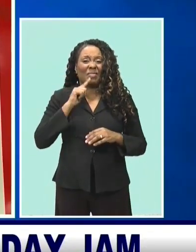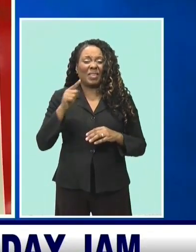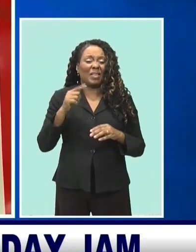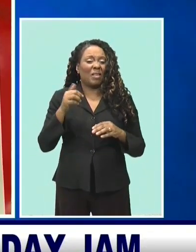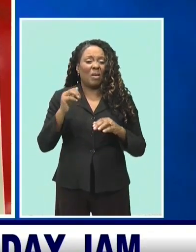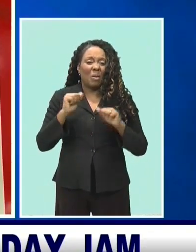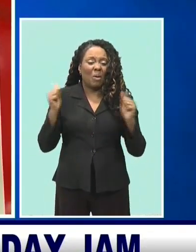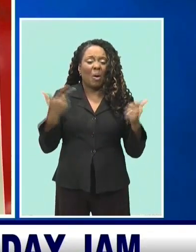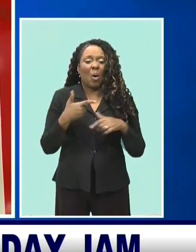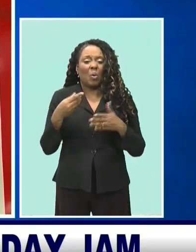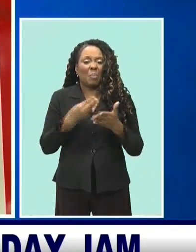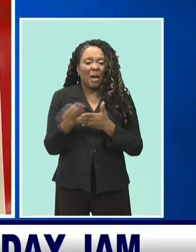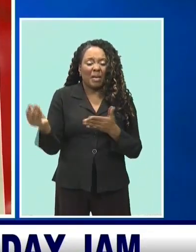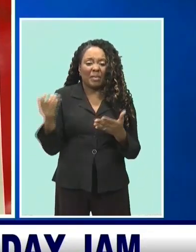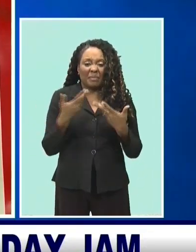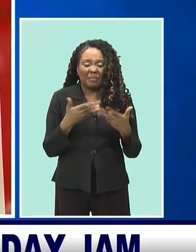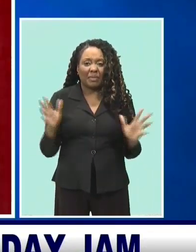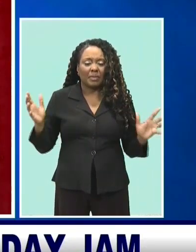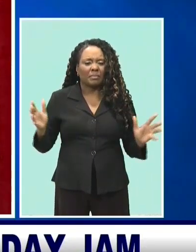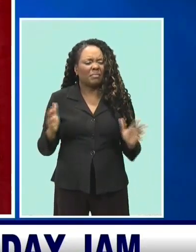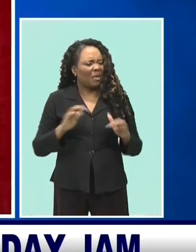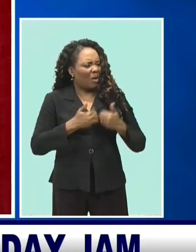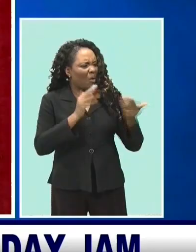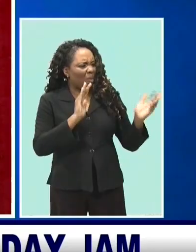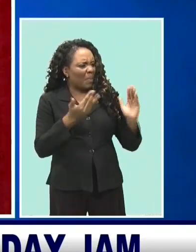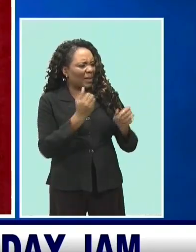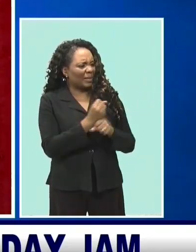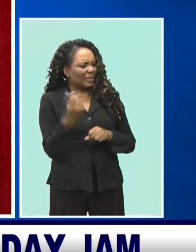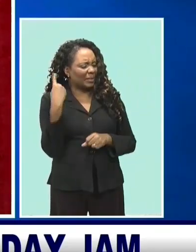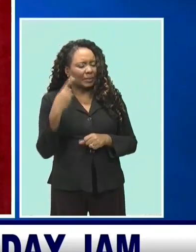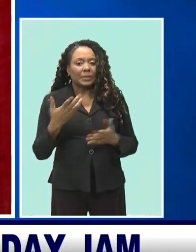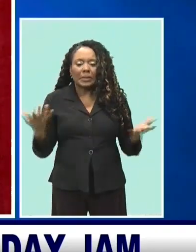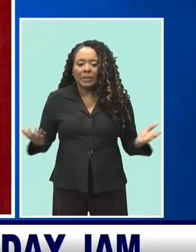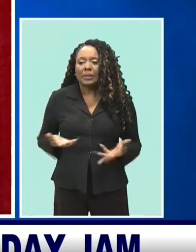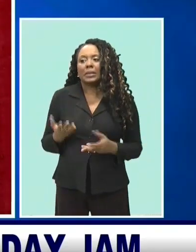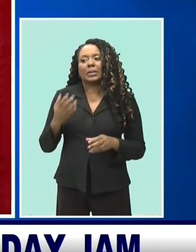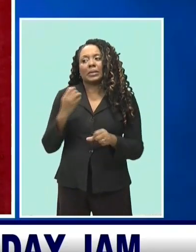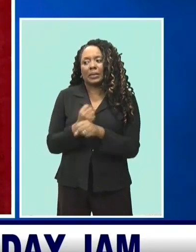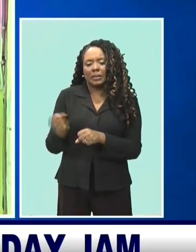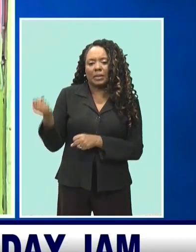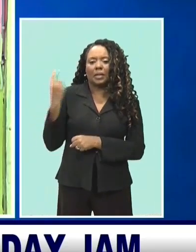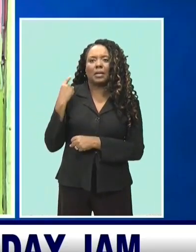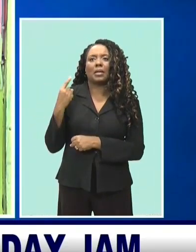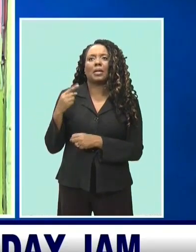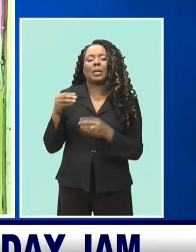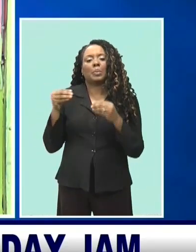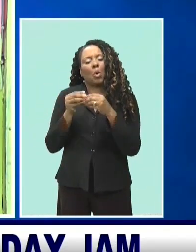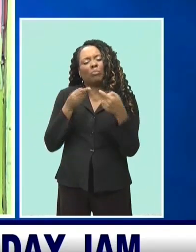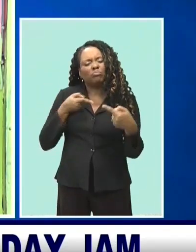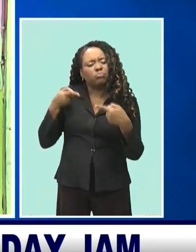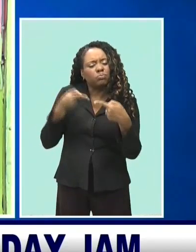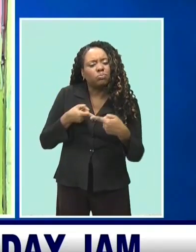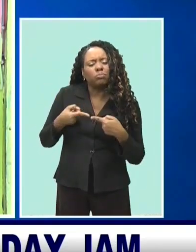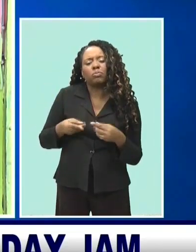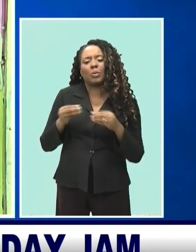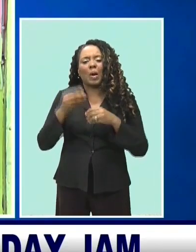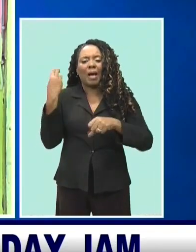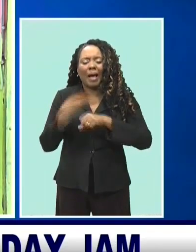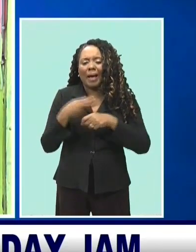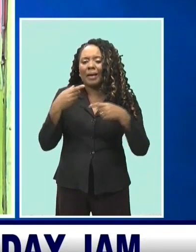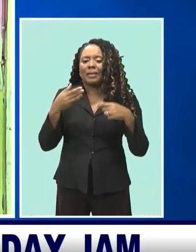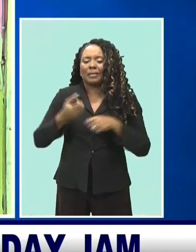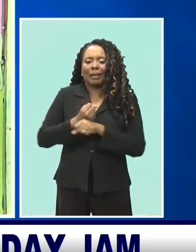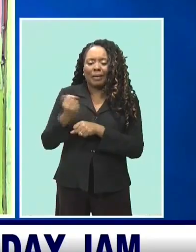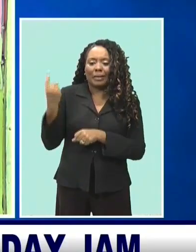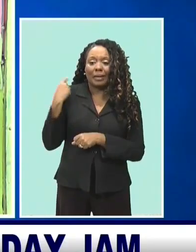spoken for, yeah. And how was it compared to last year? Last year was a lot more trying. It was a lot harder last year,